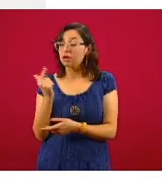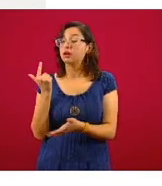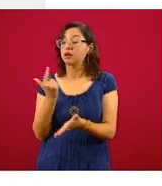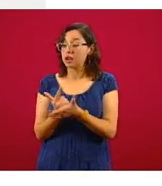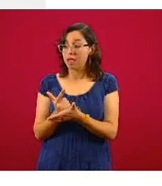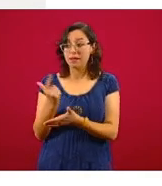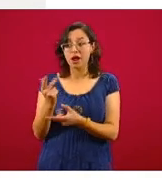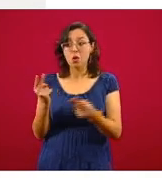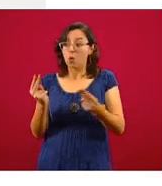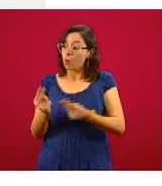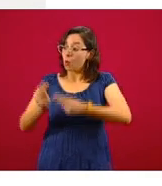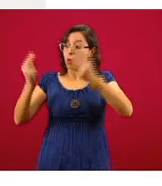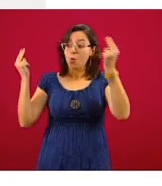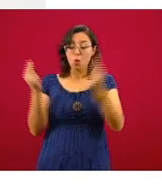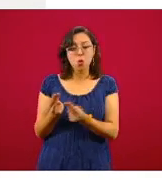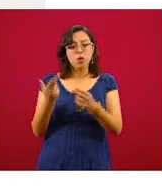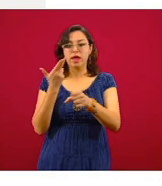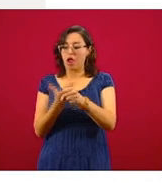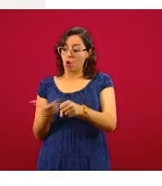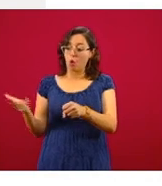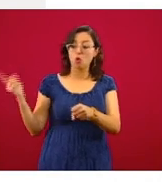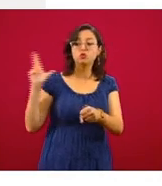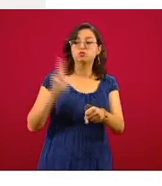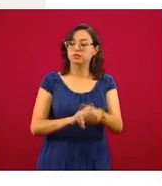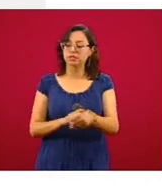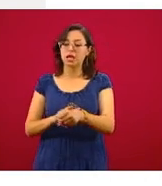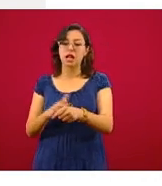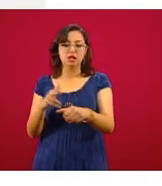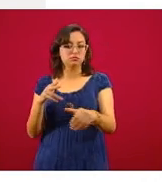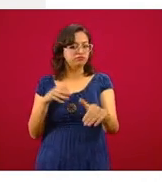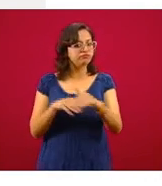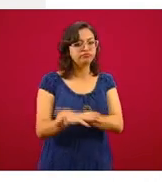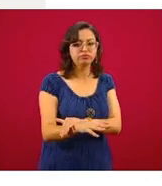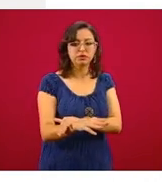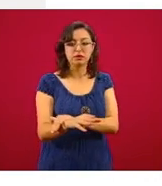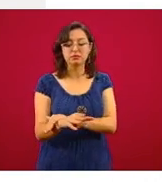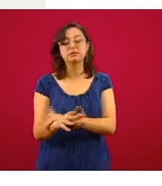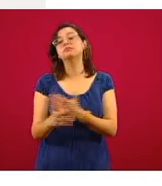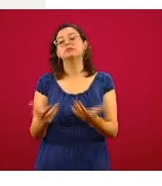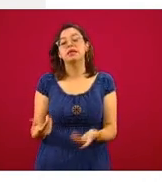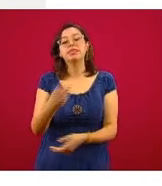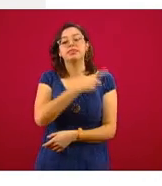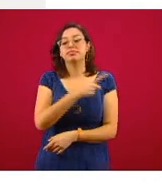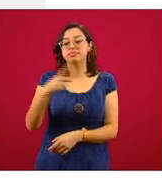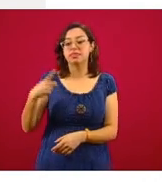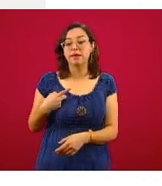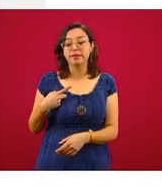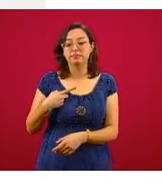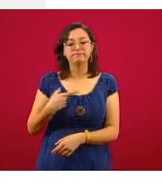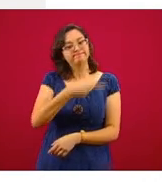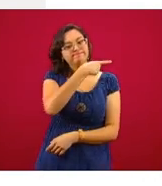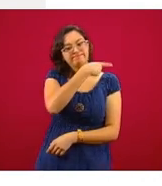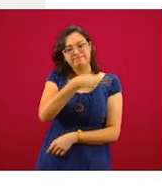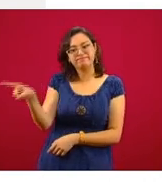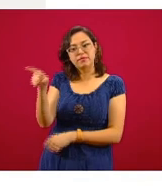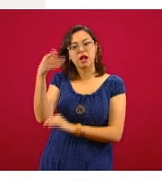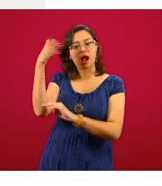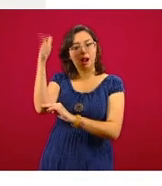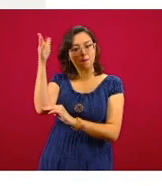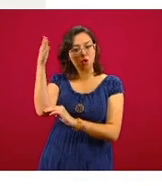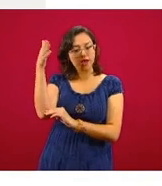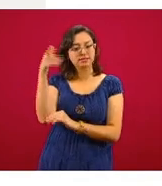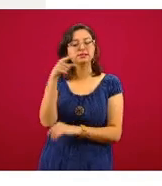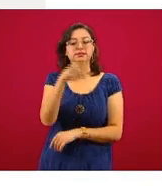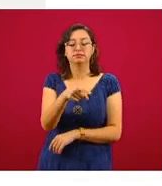need immediate or urgent attention, then they are going to, in every case that they can, they're going to try and send an ambulance for